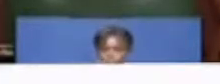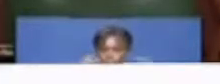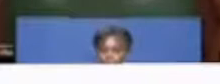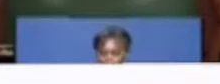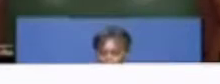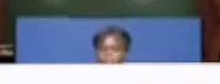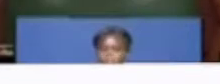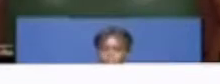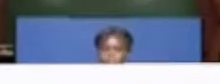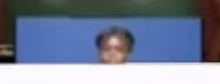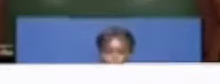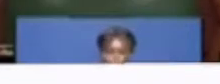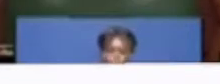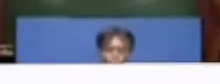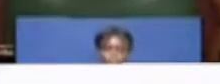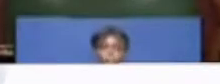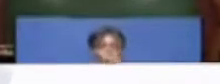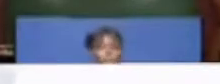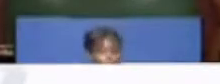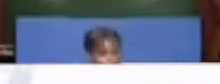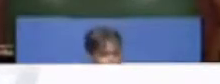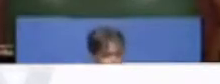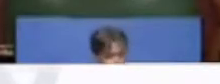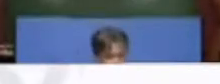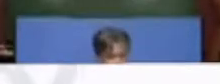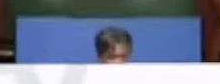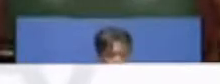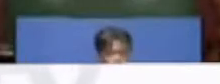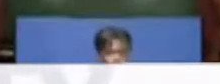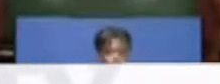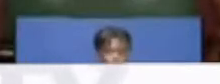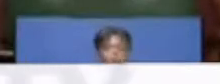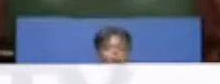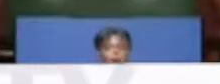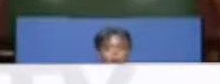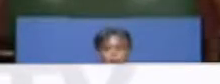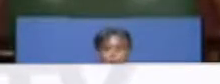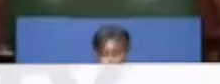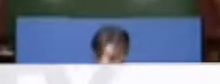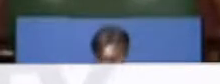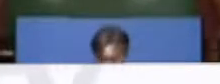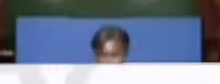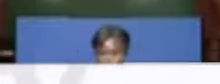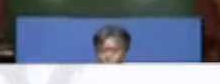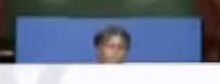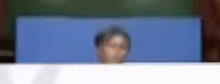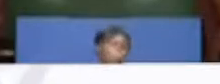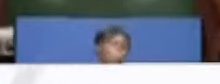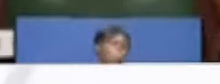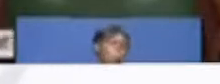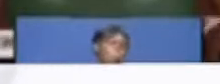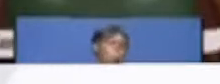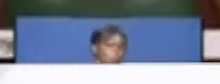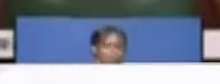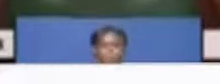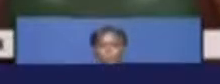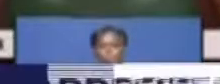to affected families that replaces the dignity of having to queue for the distribution of food